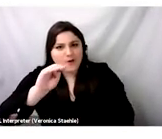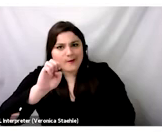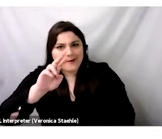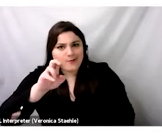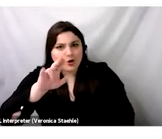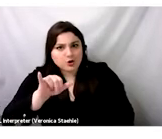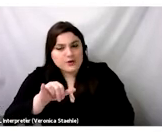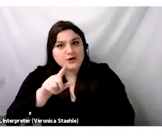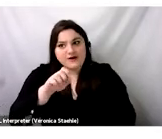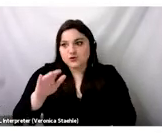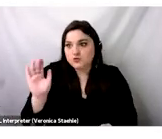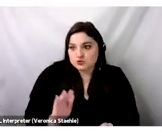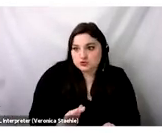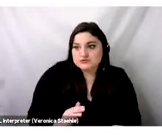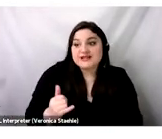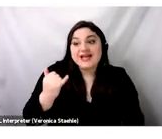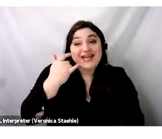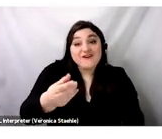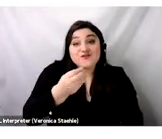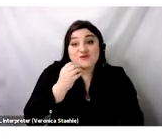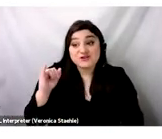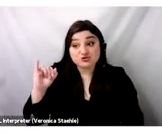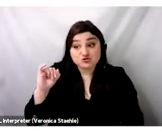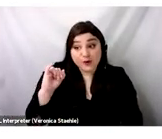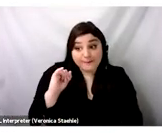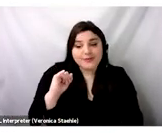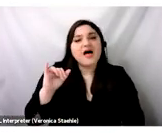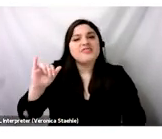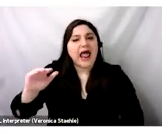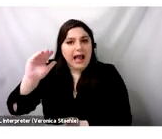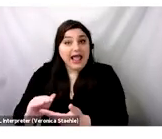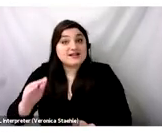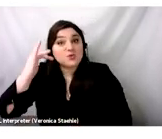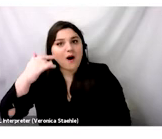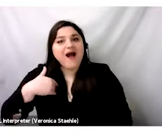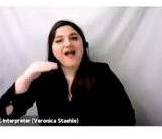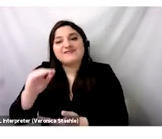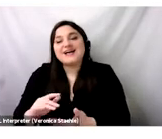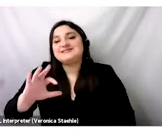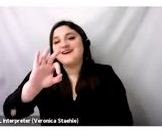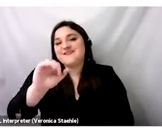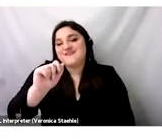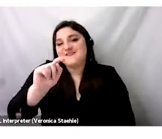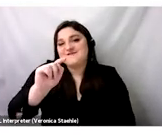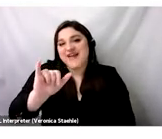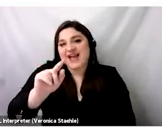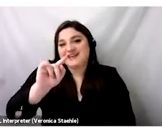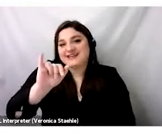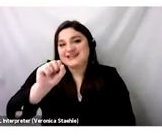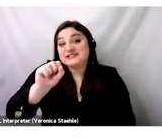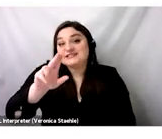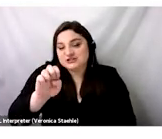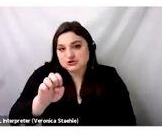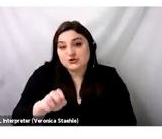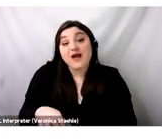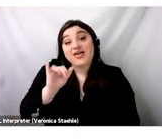piece of shrimp, it's going to have less mercury because it has less fatty tissues. So that's biomagnification, bioaccumulation, and we can apply that